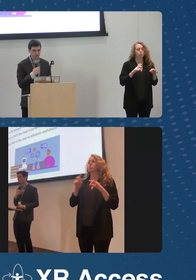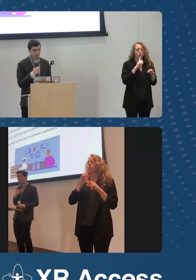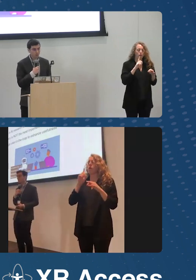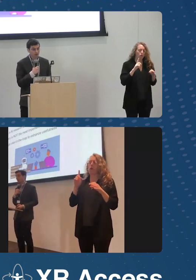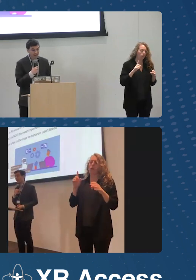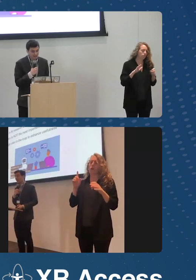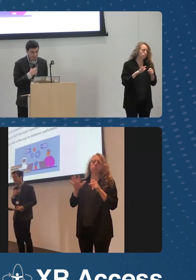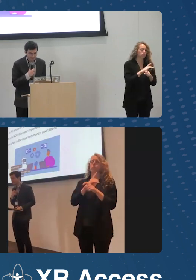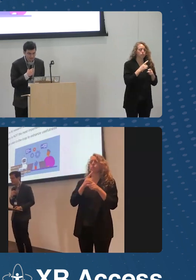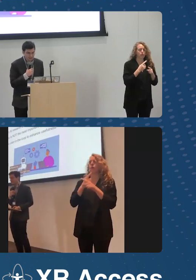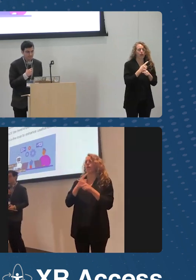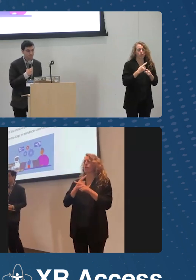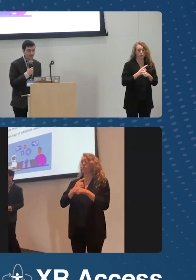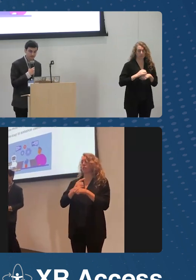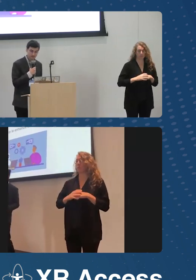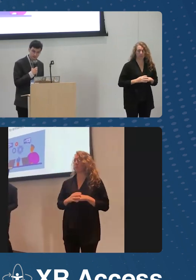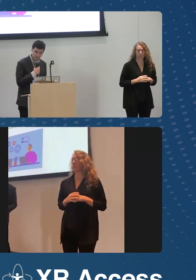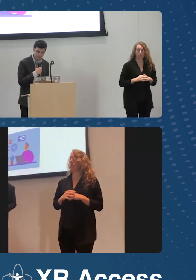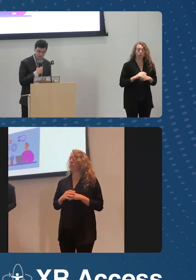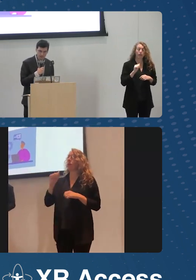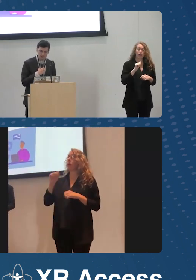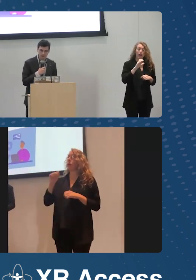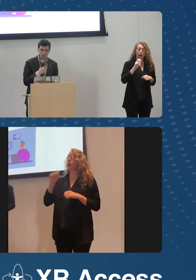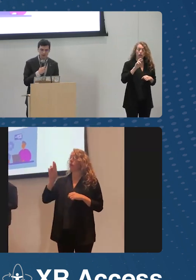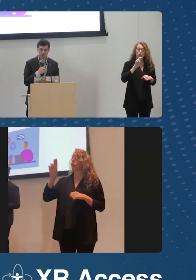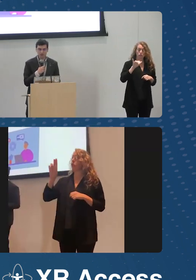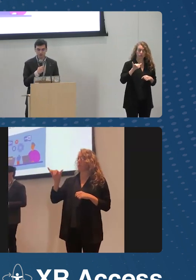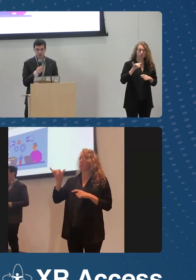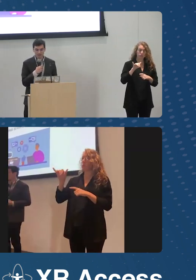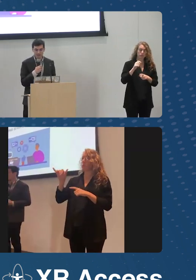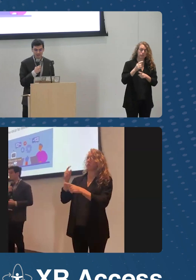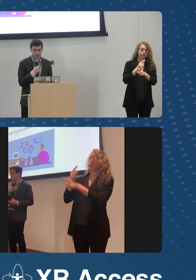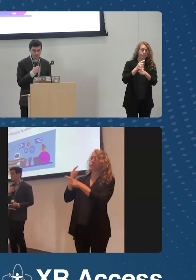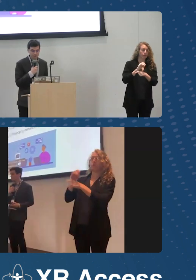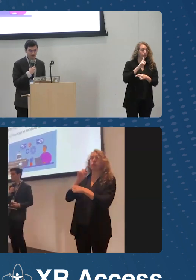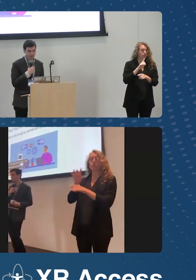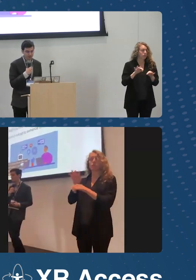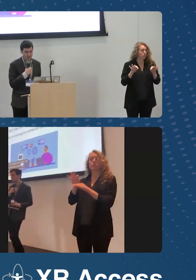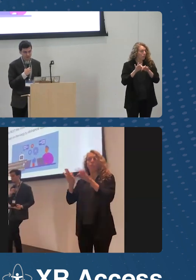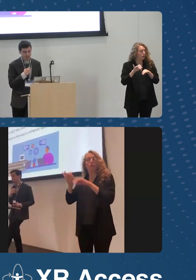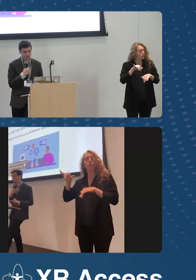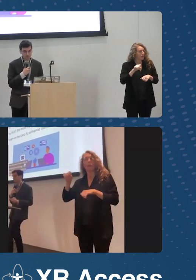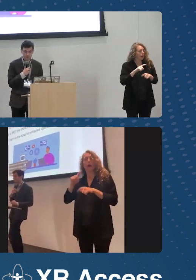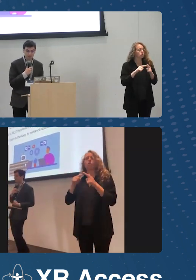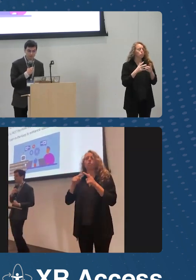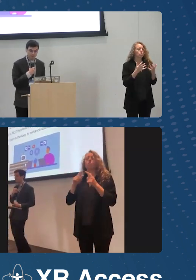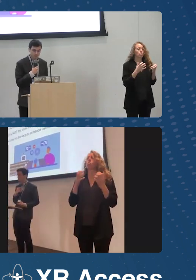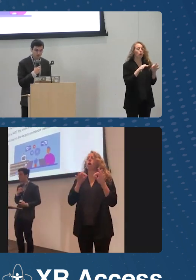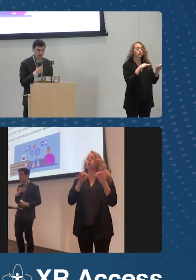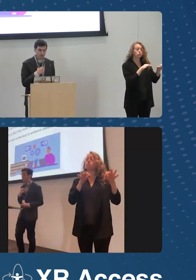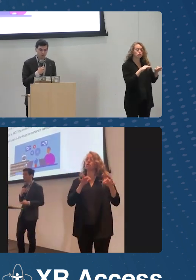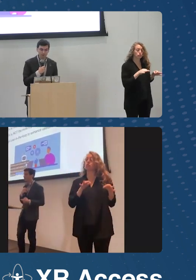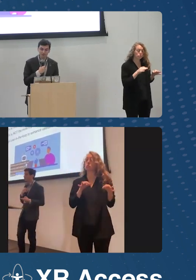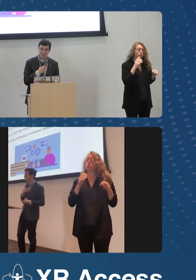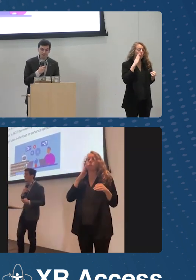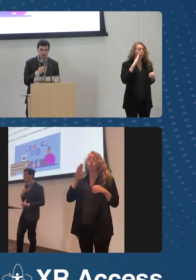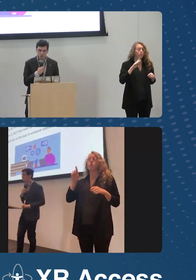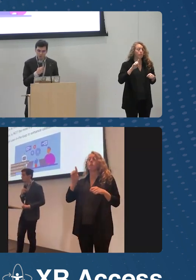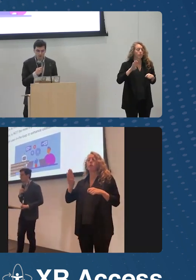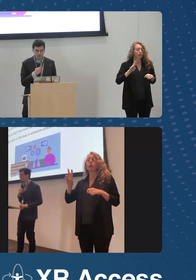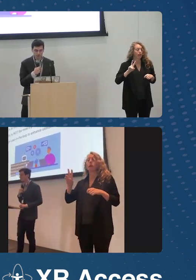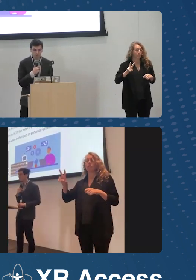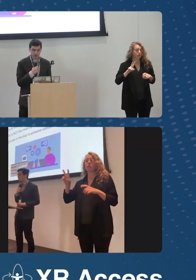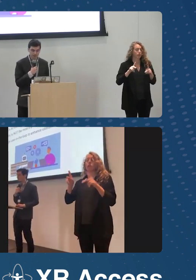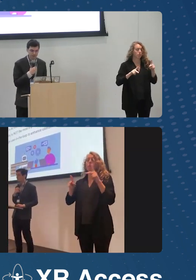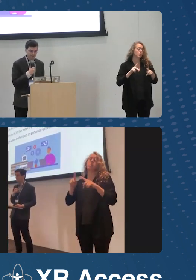possible. While accuracy is a good thing, when it comes to making description applications for BOB people, we found it's not